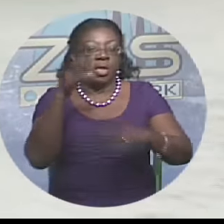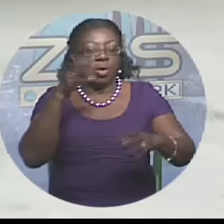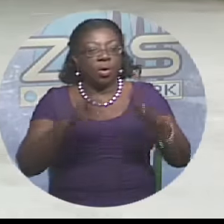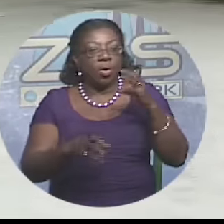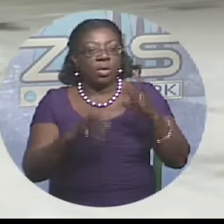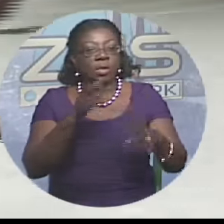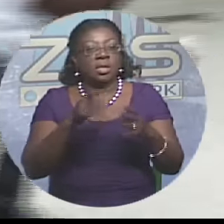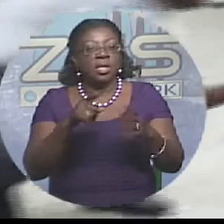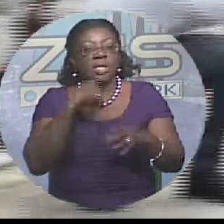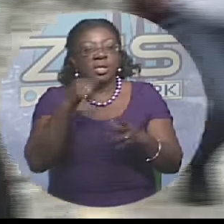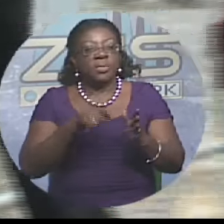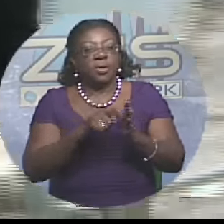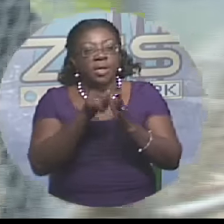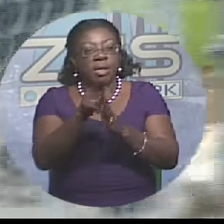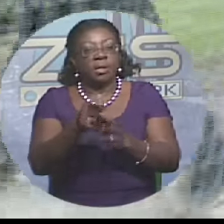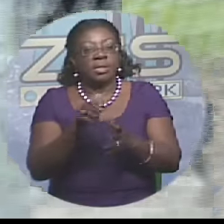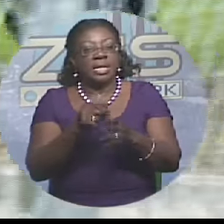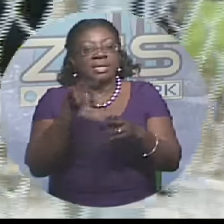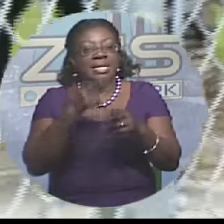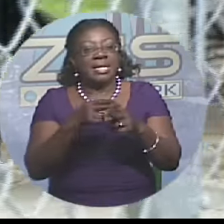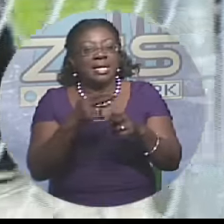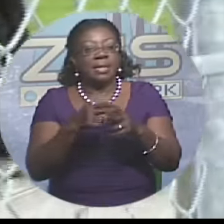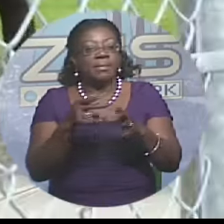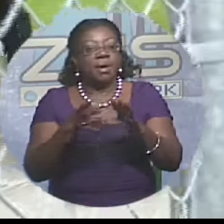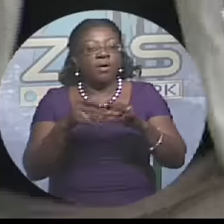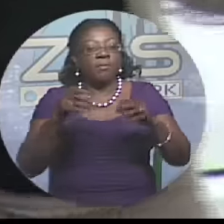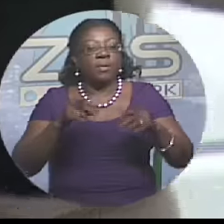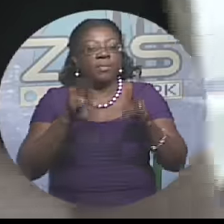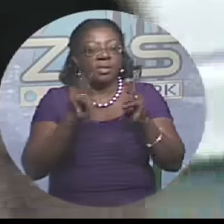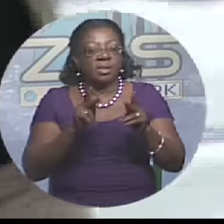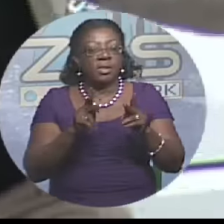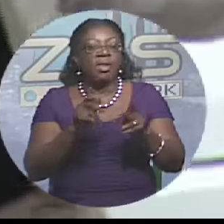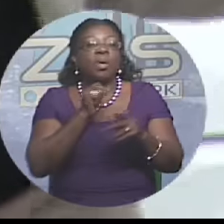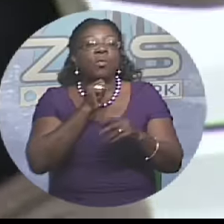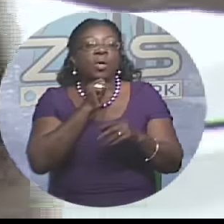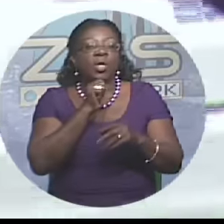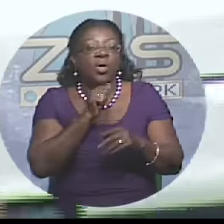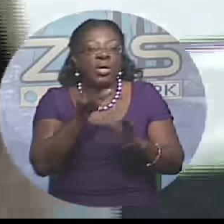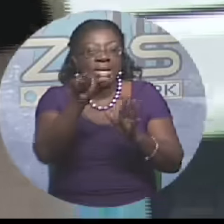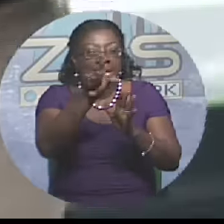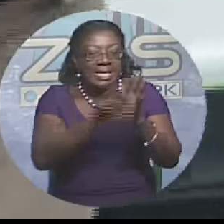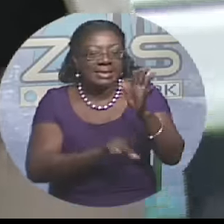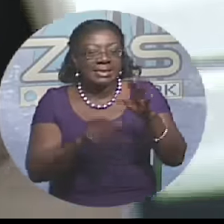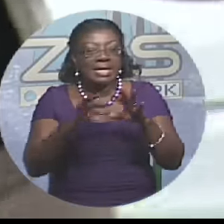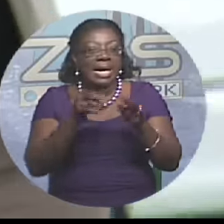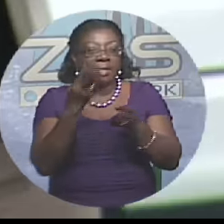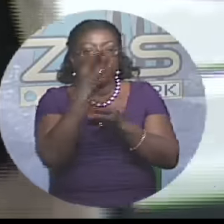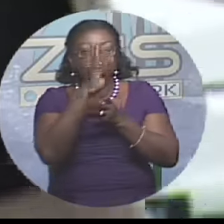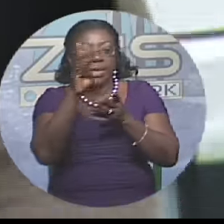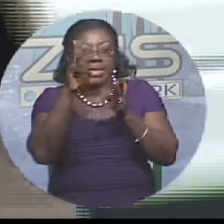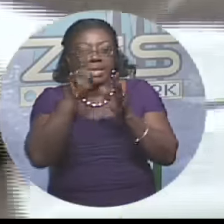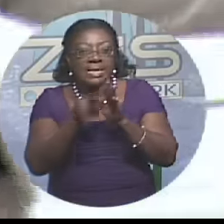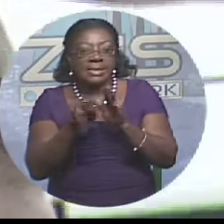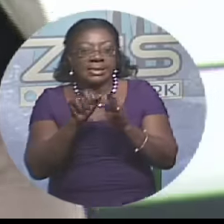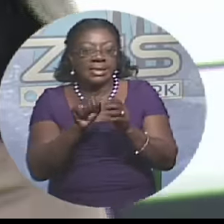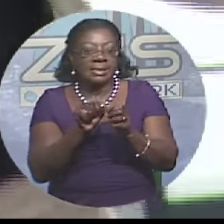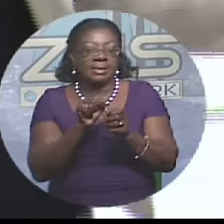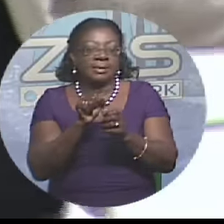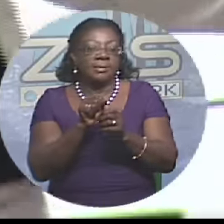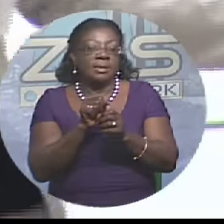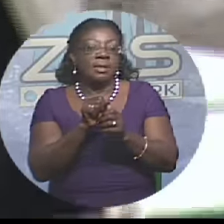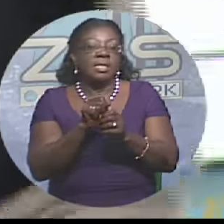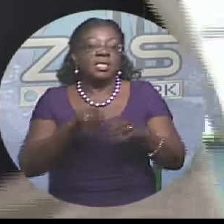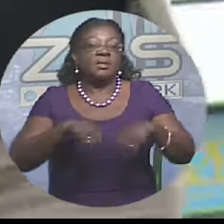Mason-Smith, who pointed out the named complainant were not listed as witnesses. Bail was granted in the sum